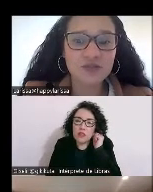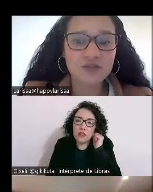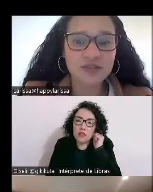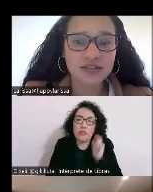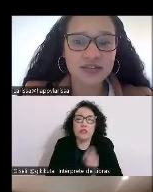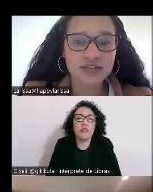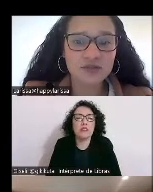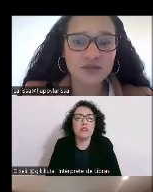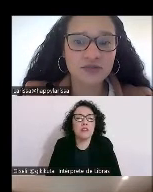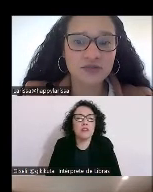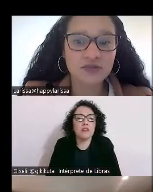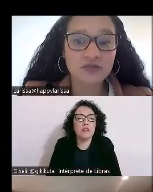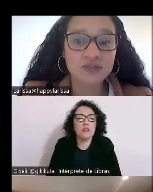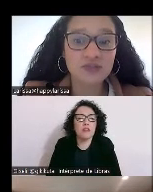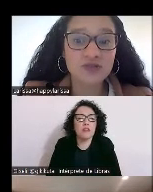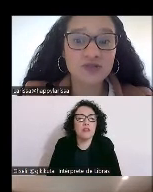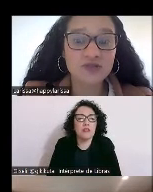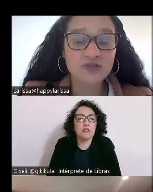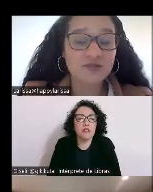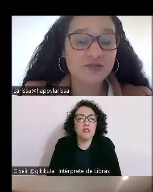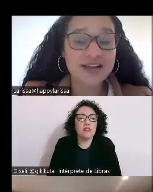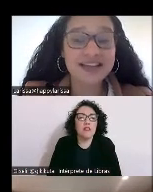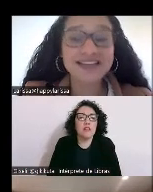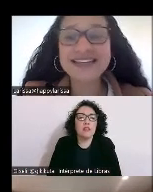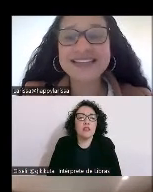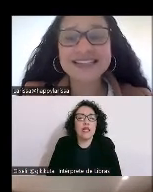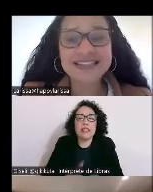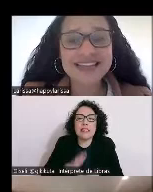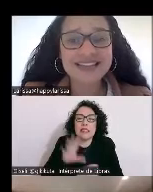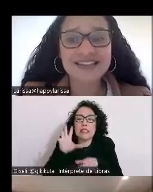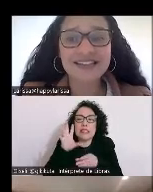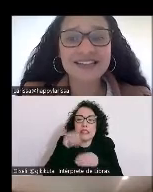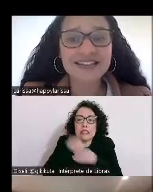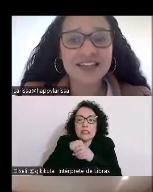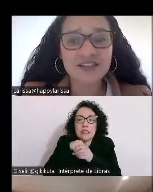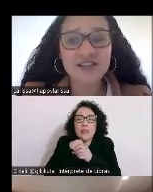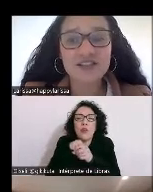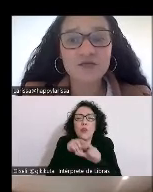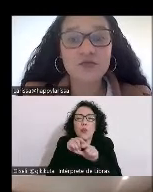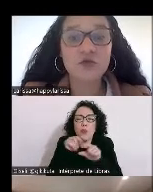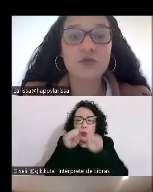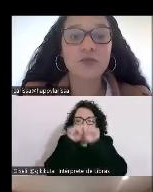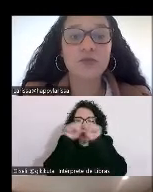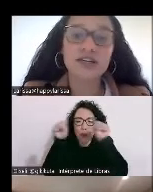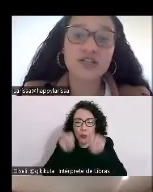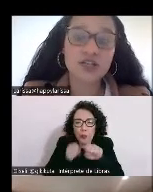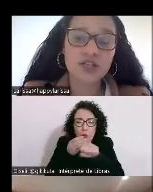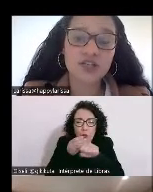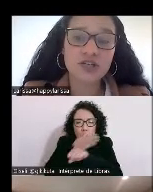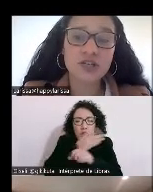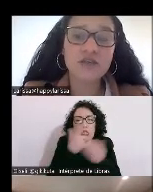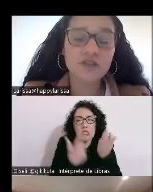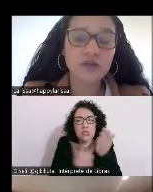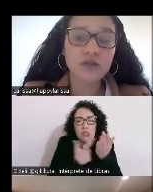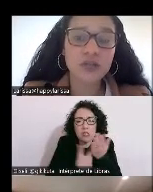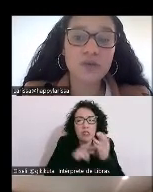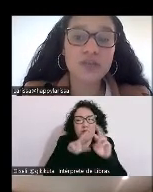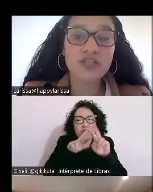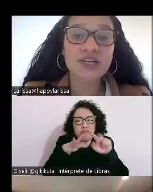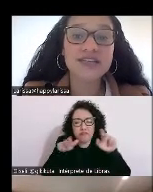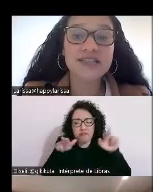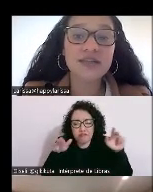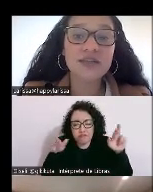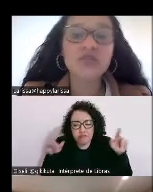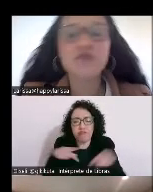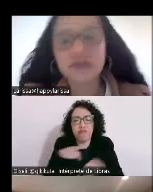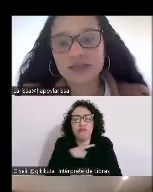do banco de dados do Renzulli, você pode olhar dezenas, centenas de livros como aqueles que a gente falou anteriormente,